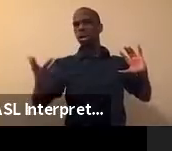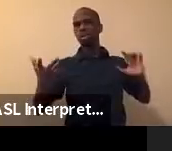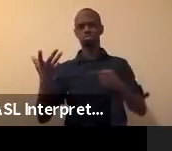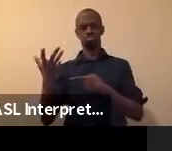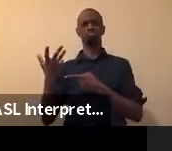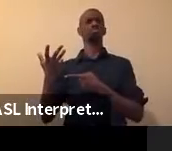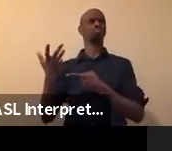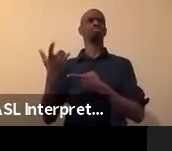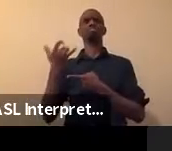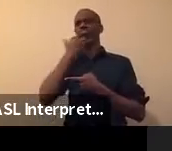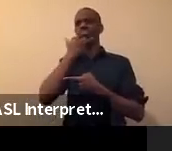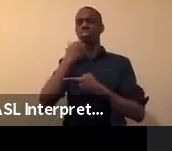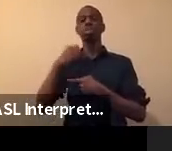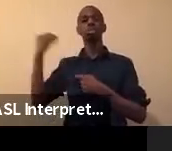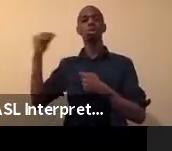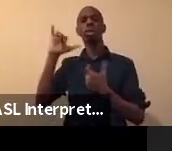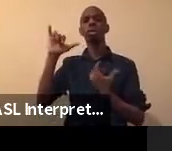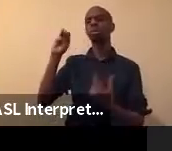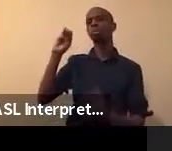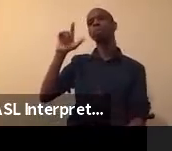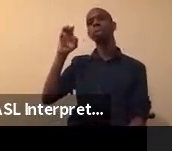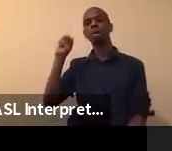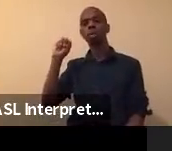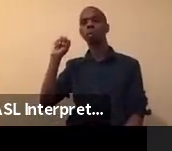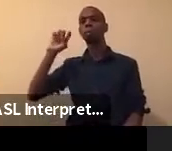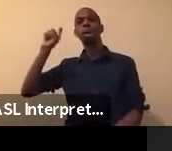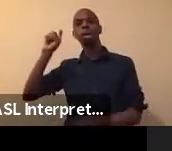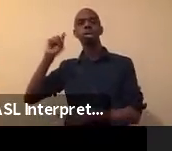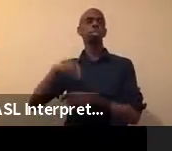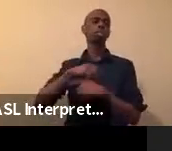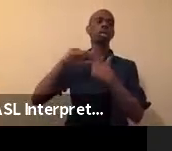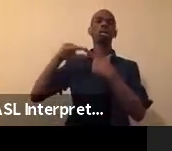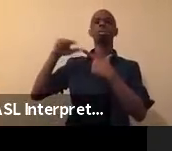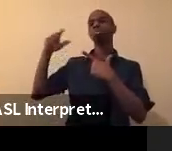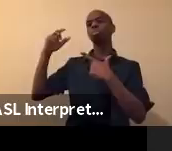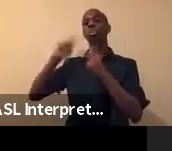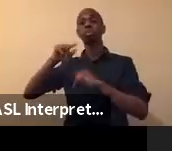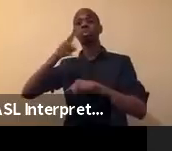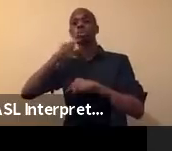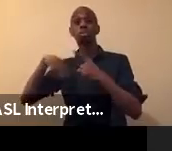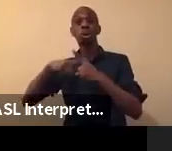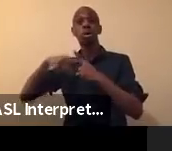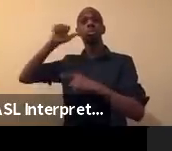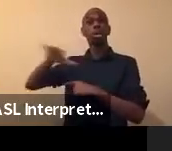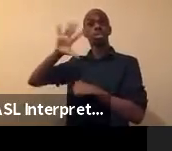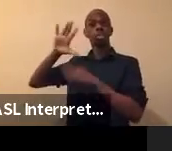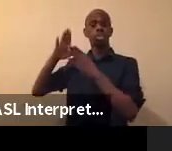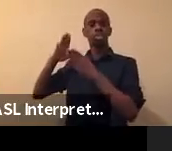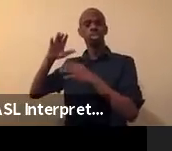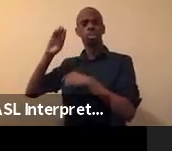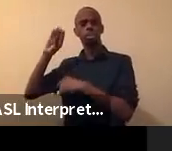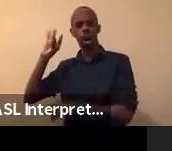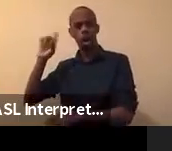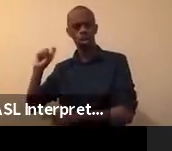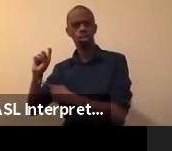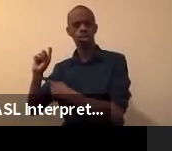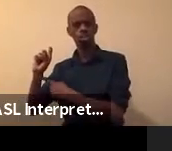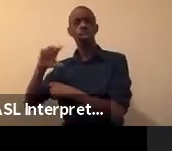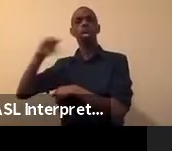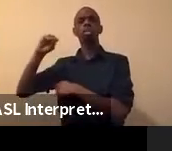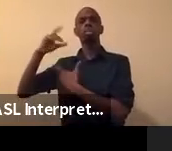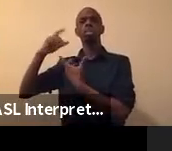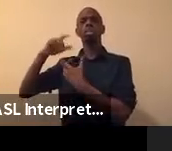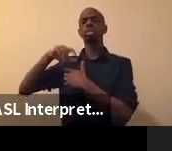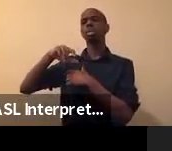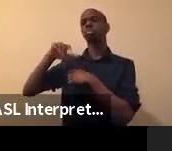Yuri Kochiyama and Malcolm X. People talked about Grace Lee Boggs. People talked about Asian Americans in the Black Panther Party. You had a body